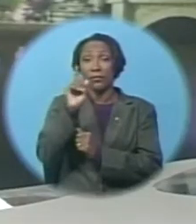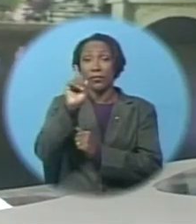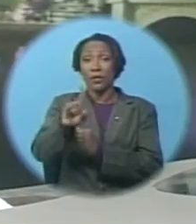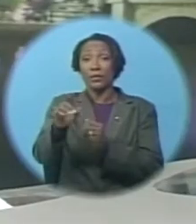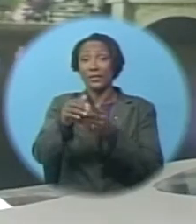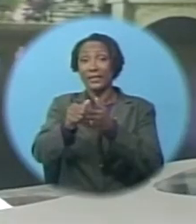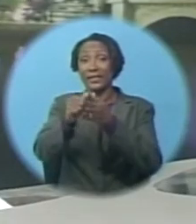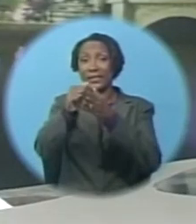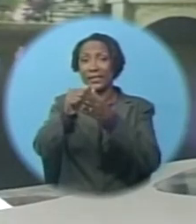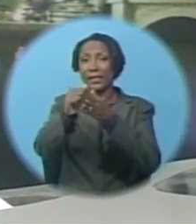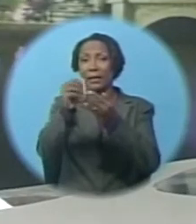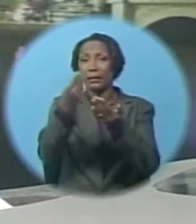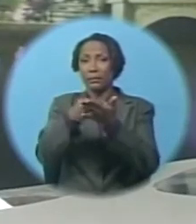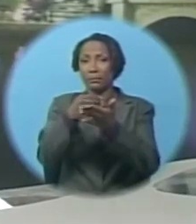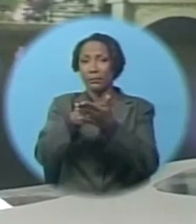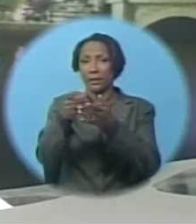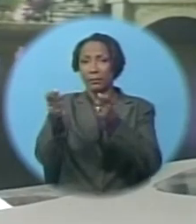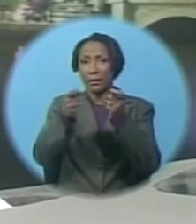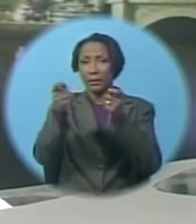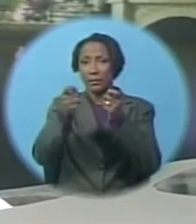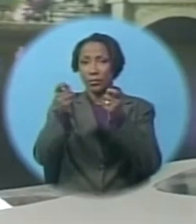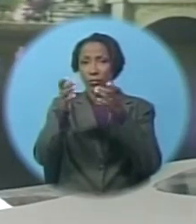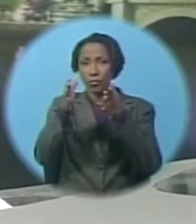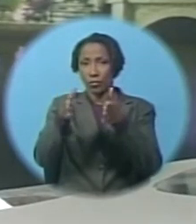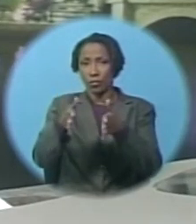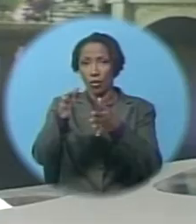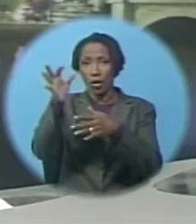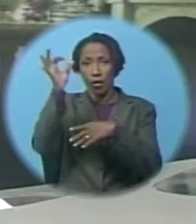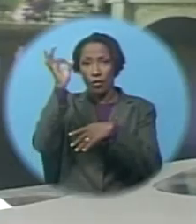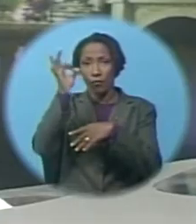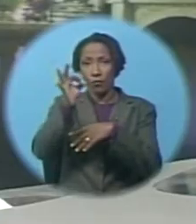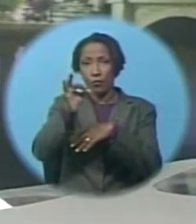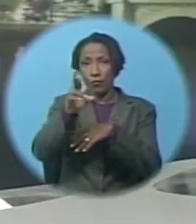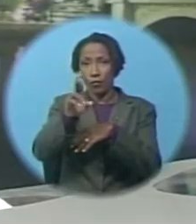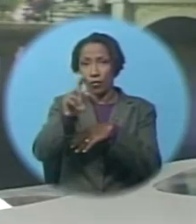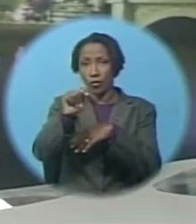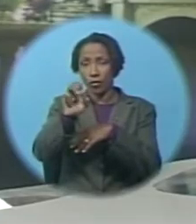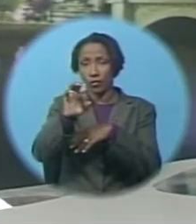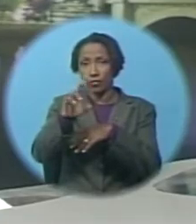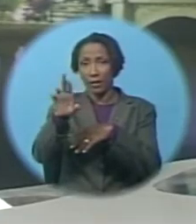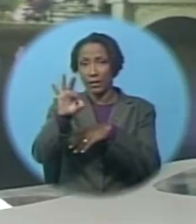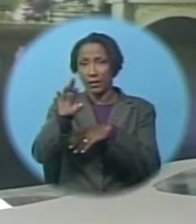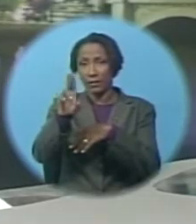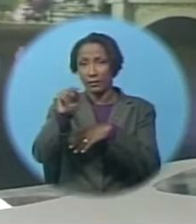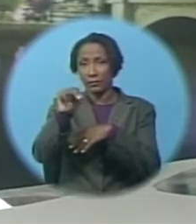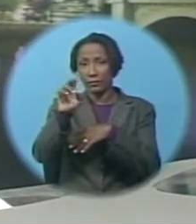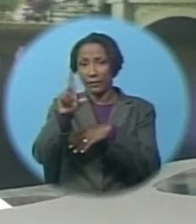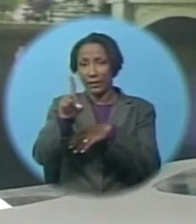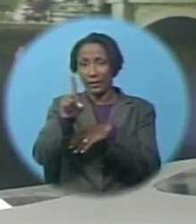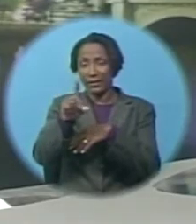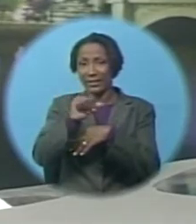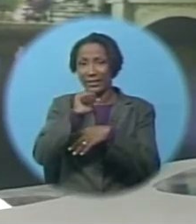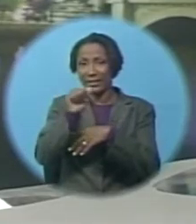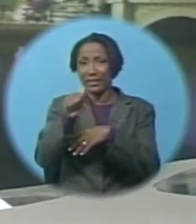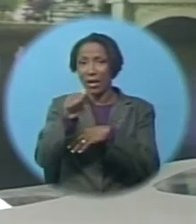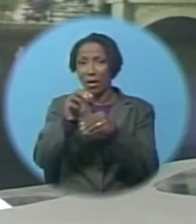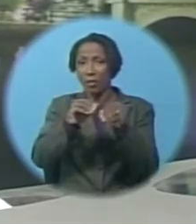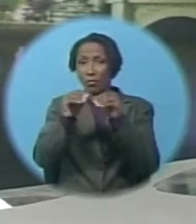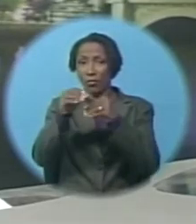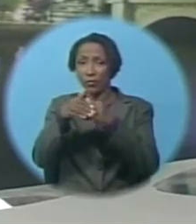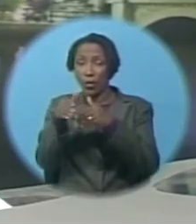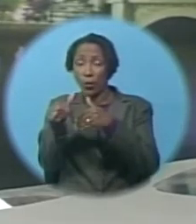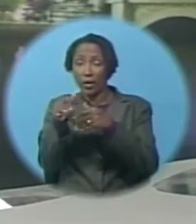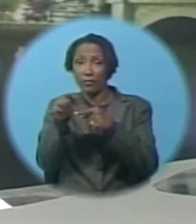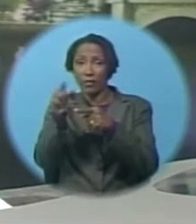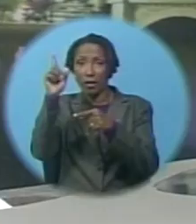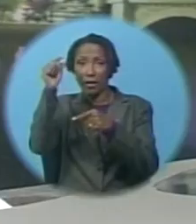One of the leading fund managers, Fortress Fund, says it is not necessarily moving away from government bonds. In fact, the company says it